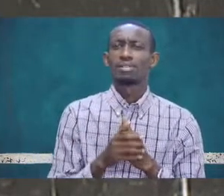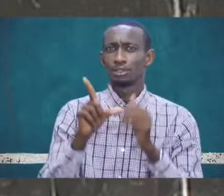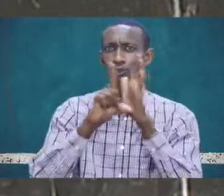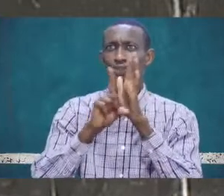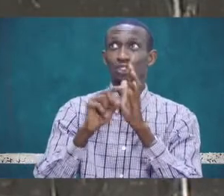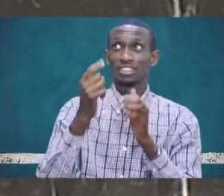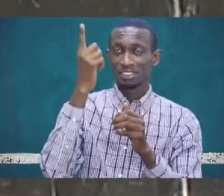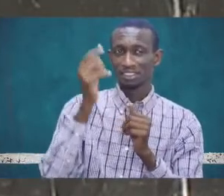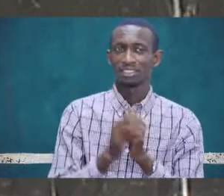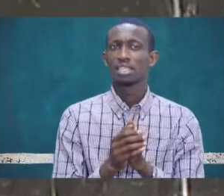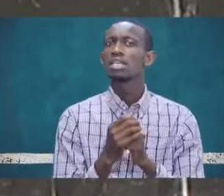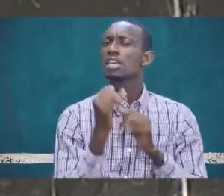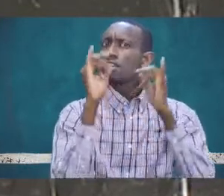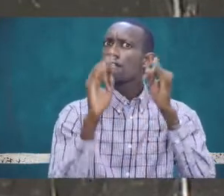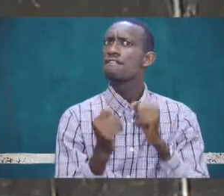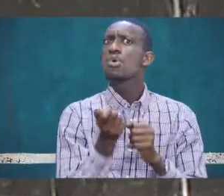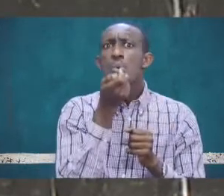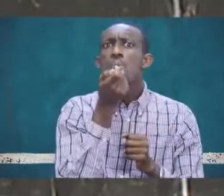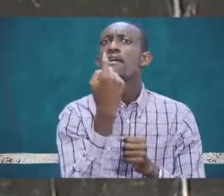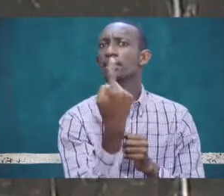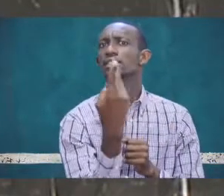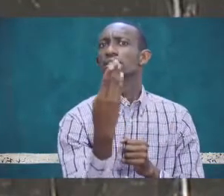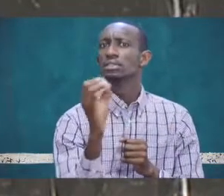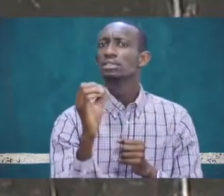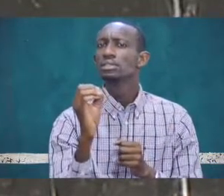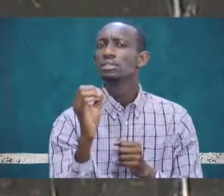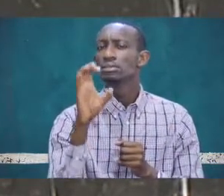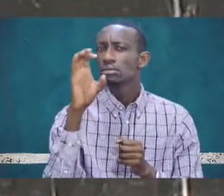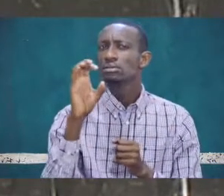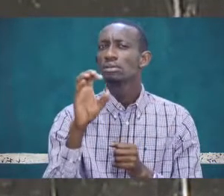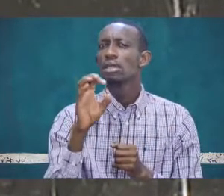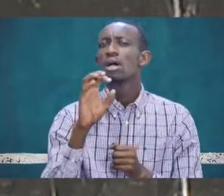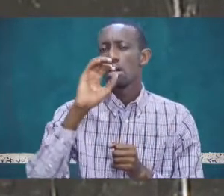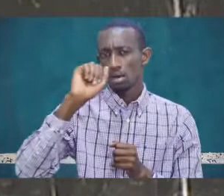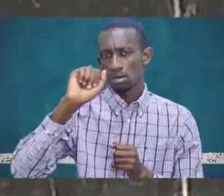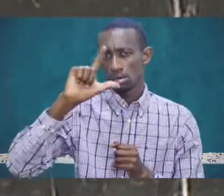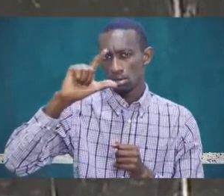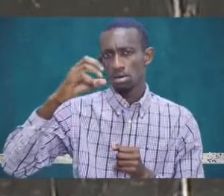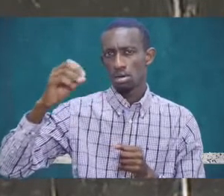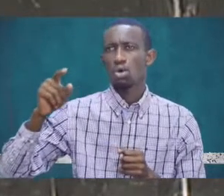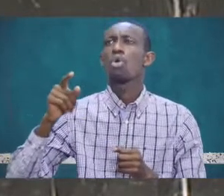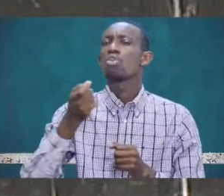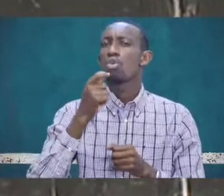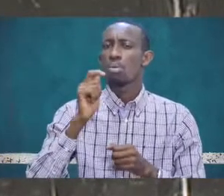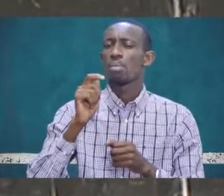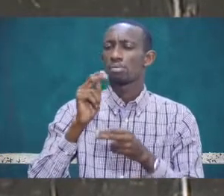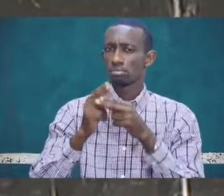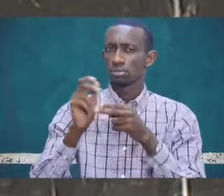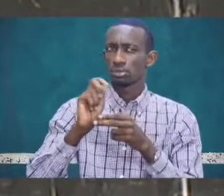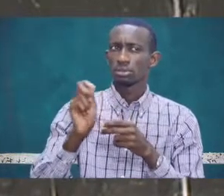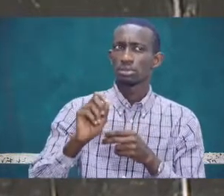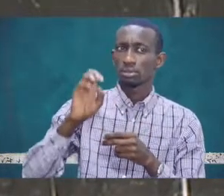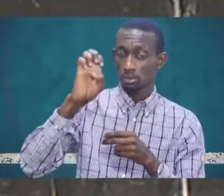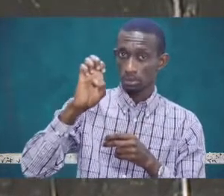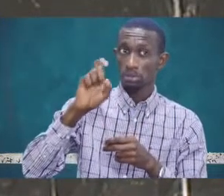condition. At 140, the alcohol must be in excess. So this is what happens. So if it is in excess,